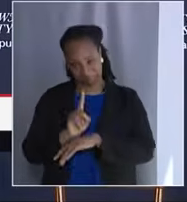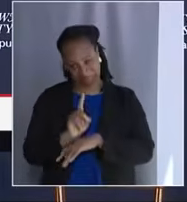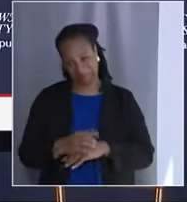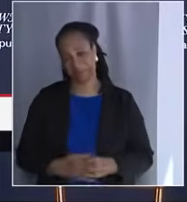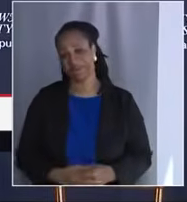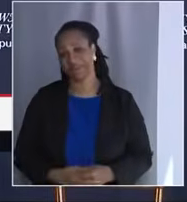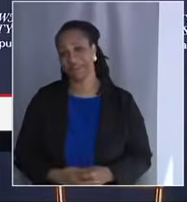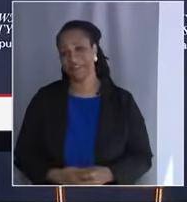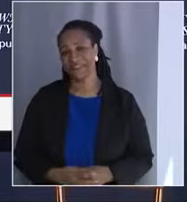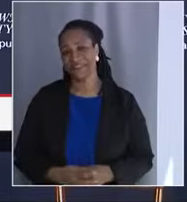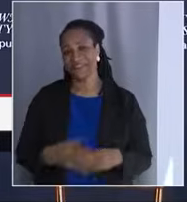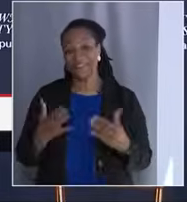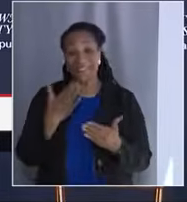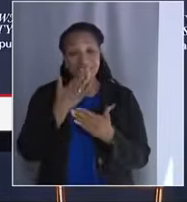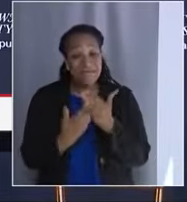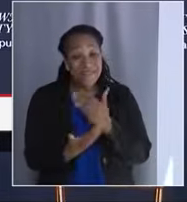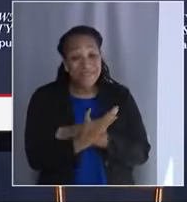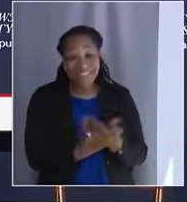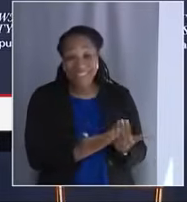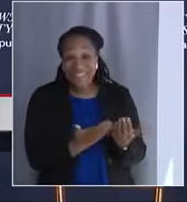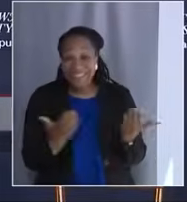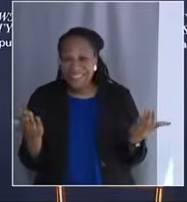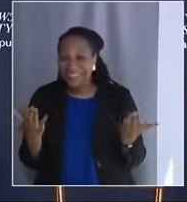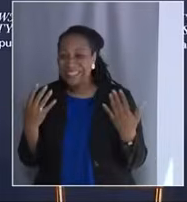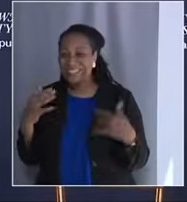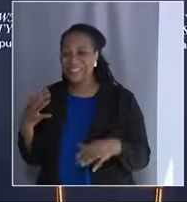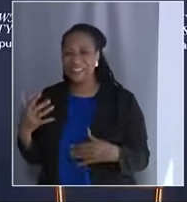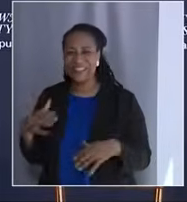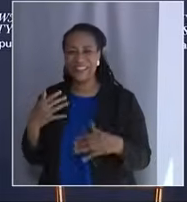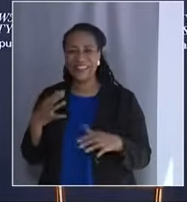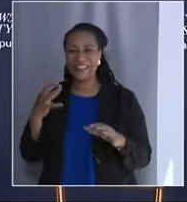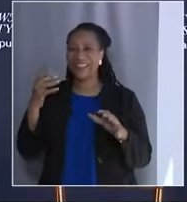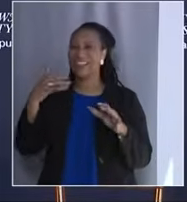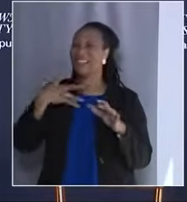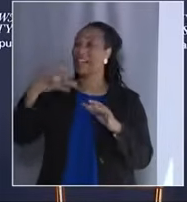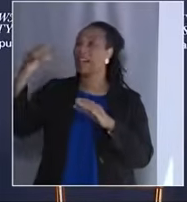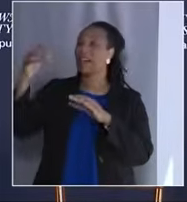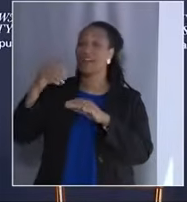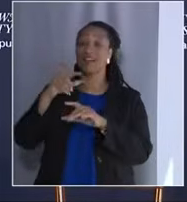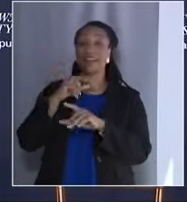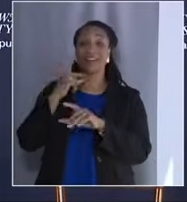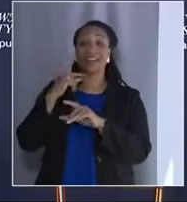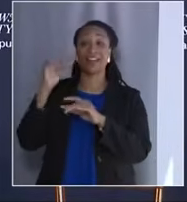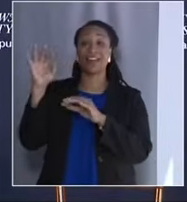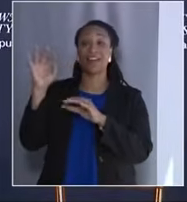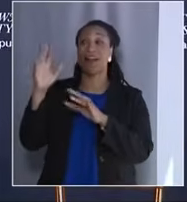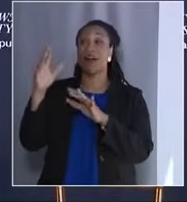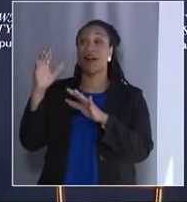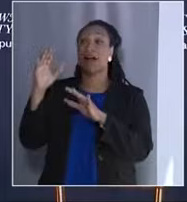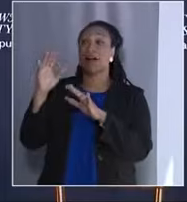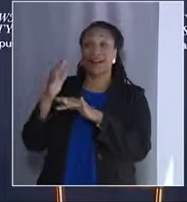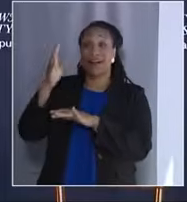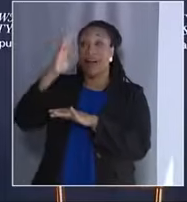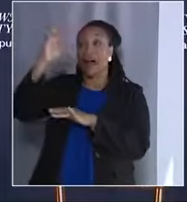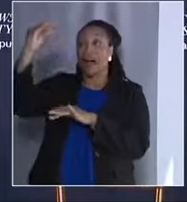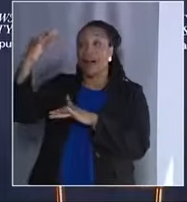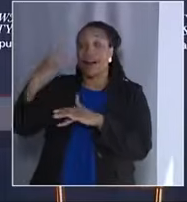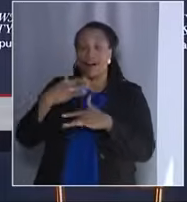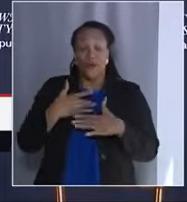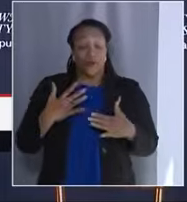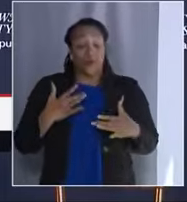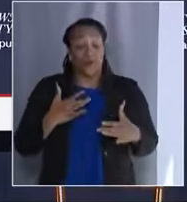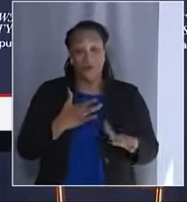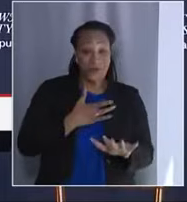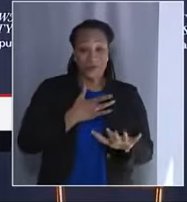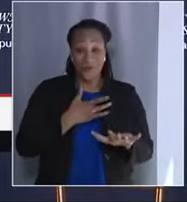really an honor to be here and really grateful that we have our mayor for the District of Columbia who takes the time out to be here. And she